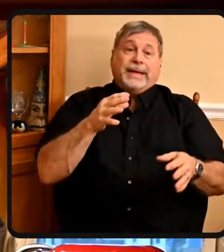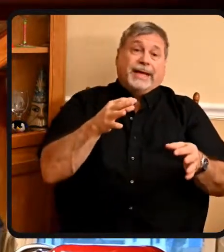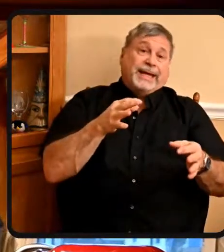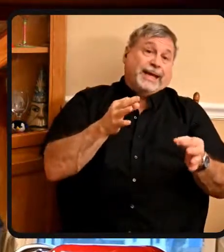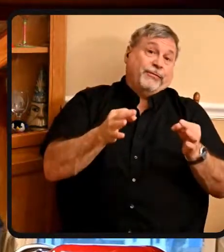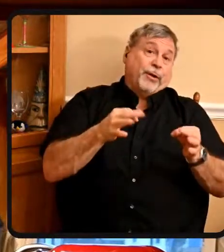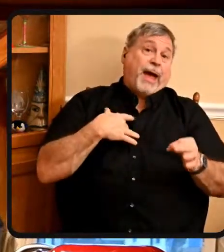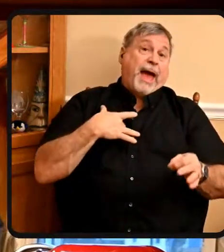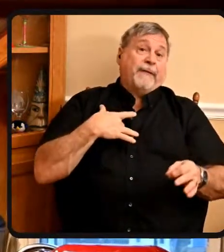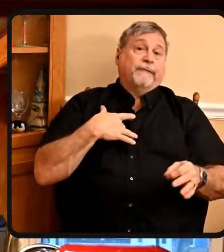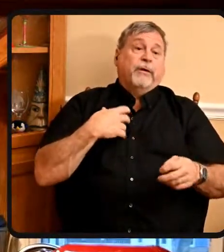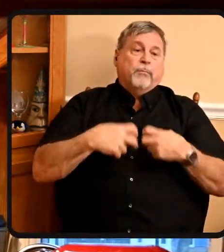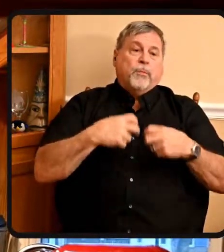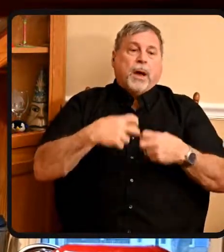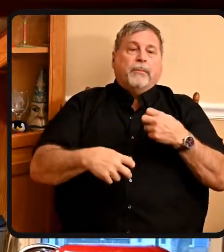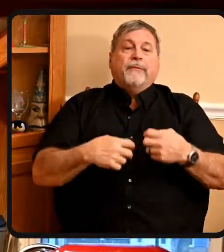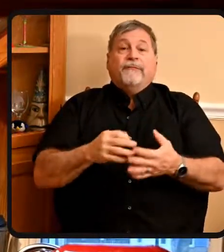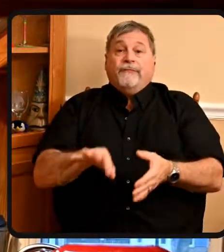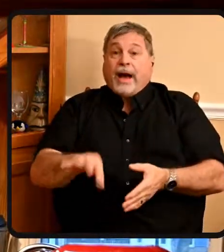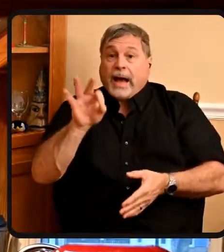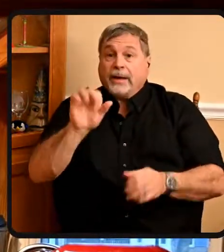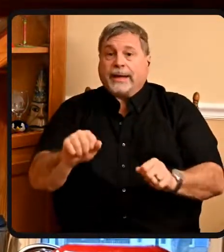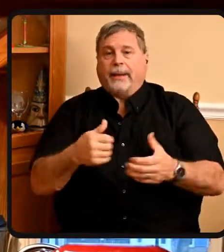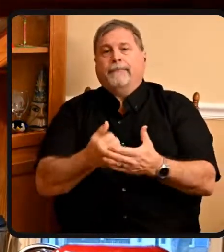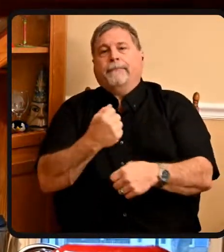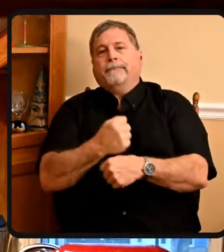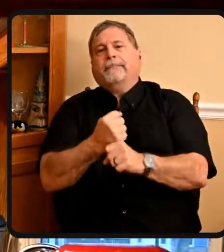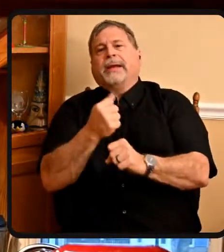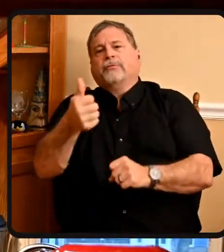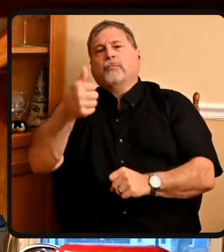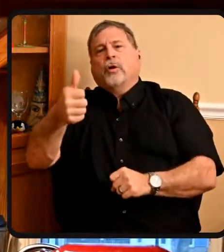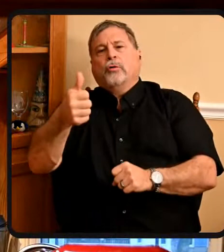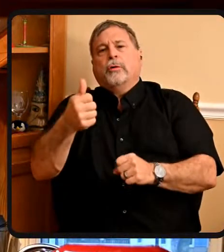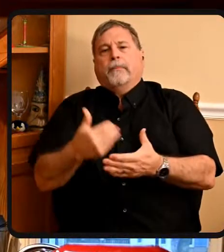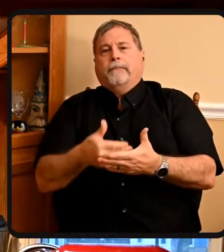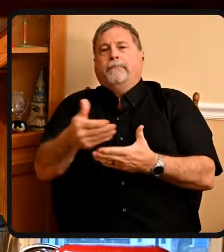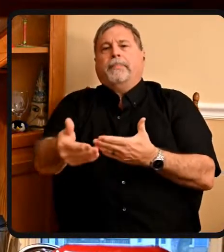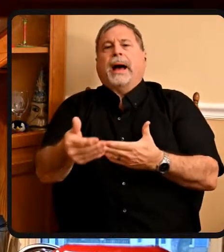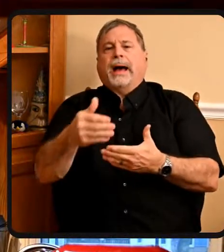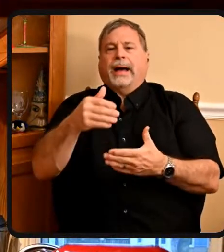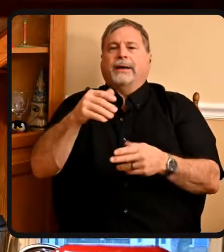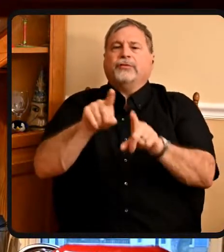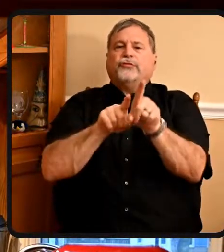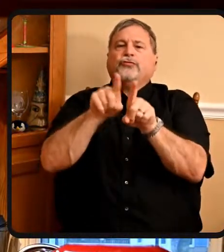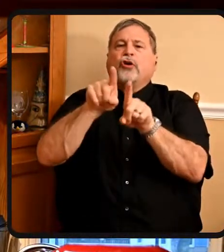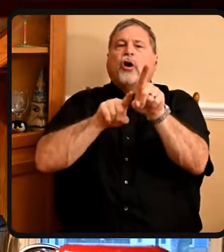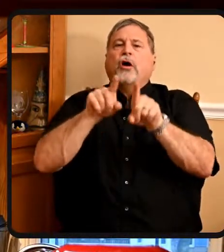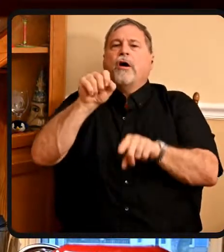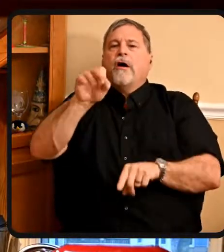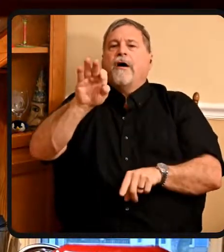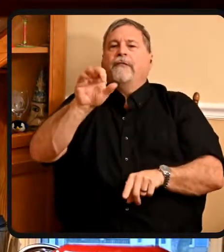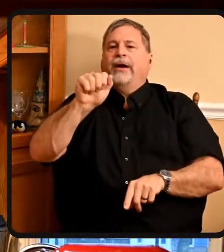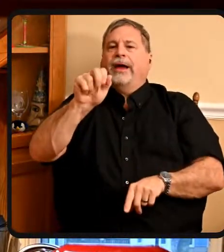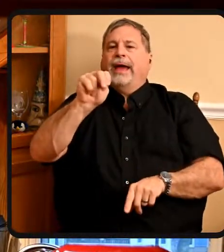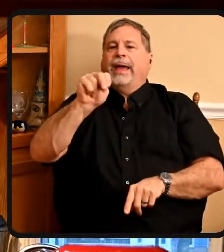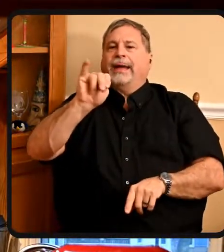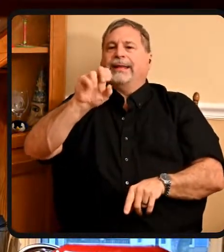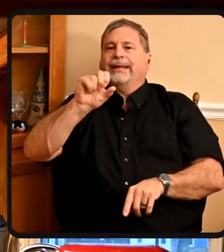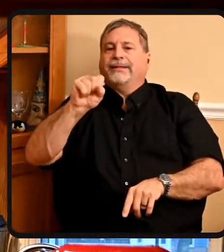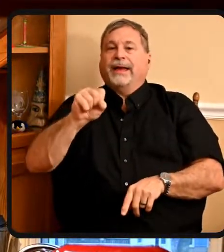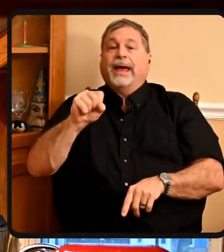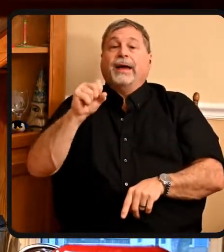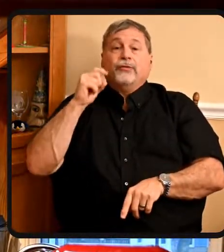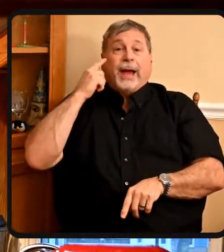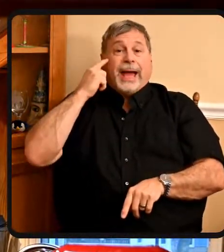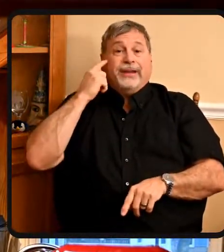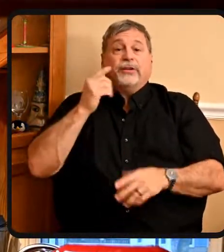Now if you have problems finding it, you can actually make your own. You can go get star of anise at an Asian market or in the Asian